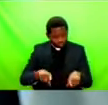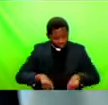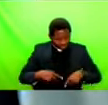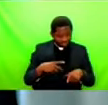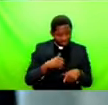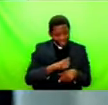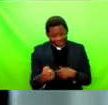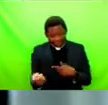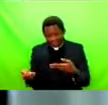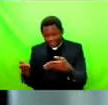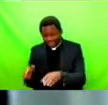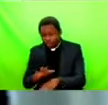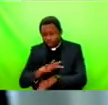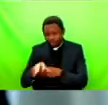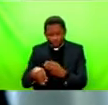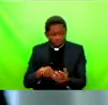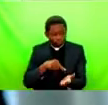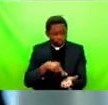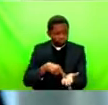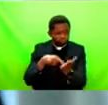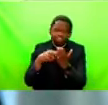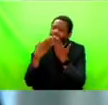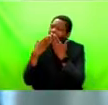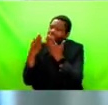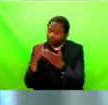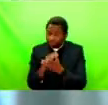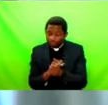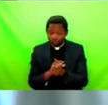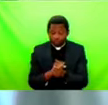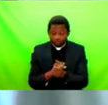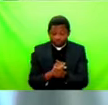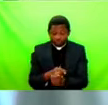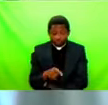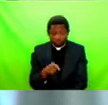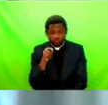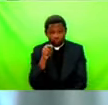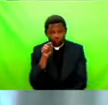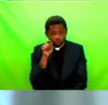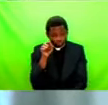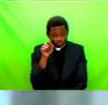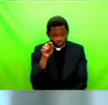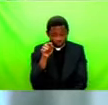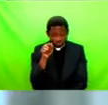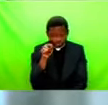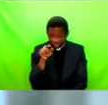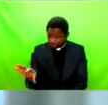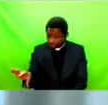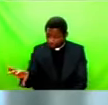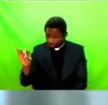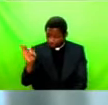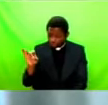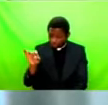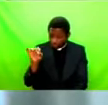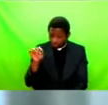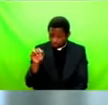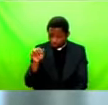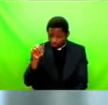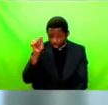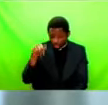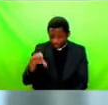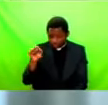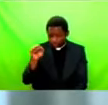ema Una Osumafu Amos Jimmy Markin Nene